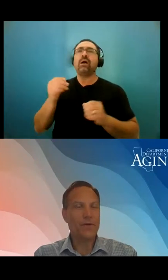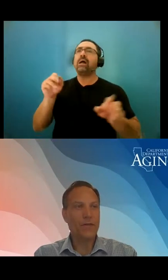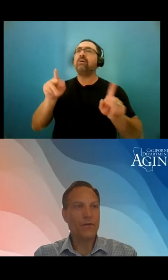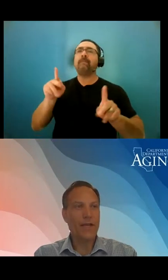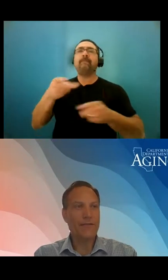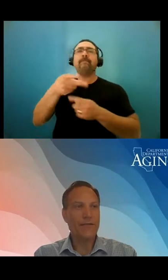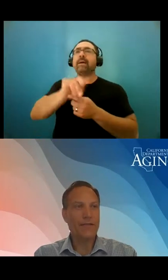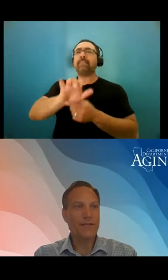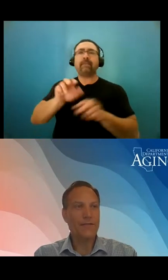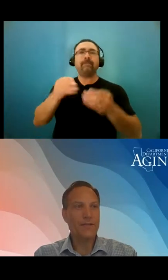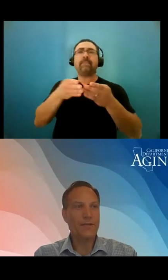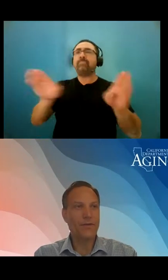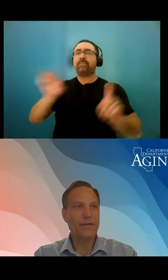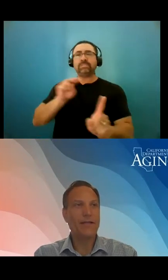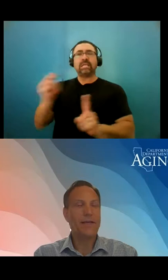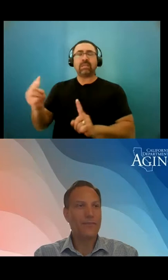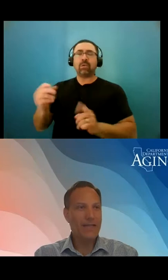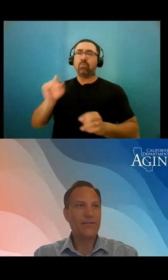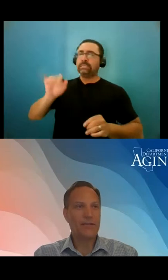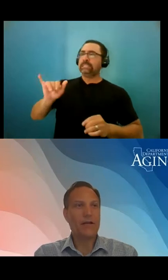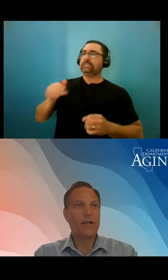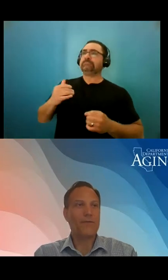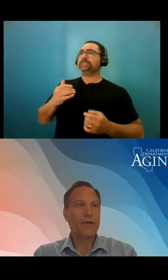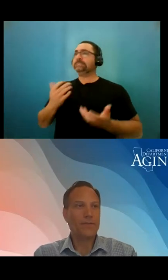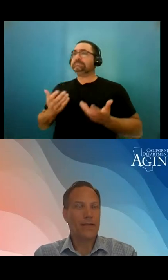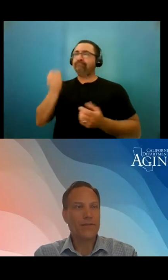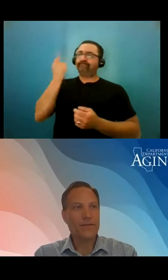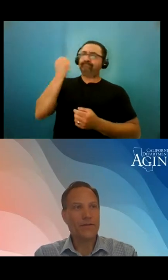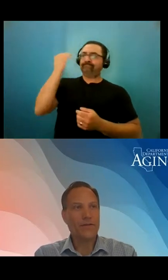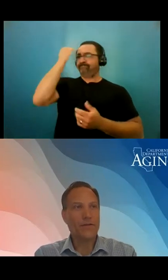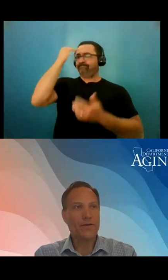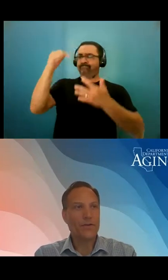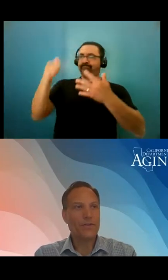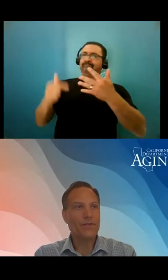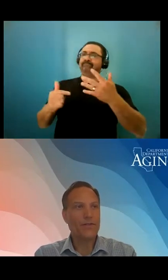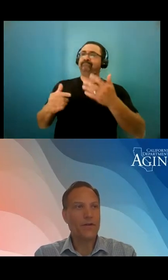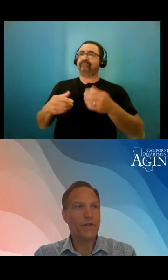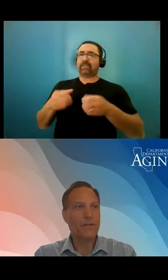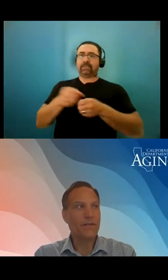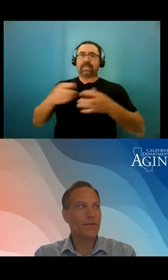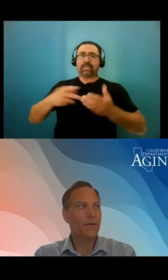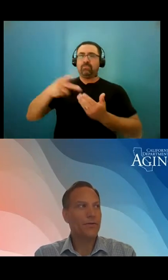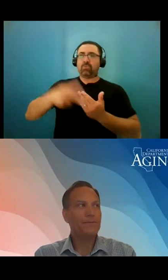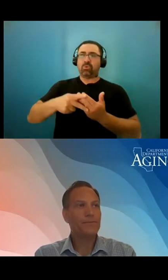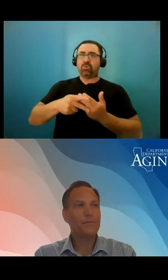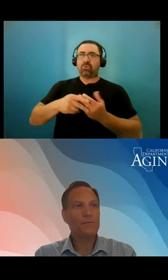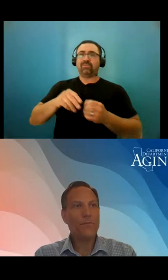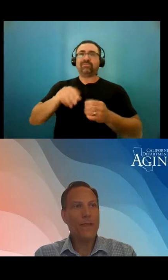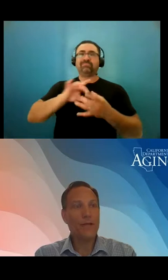initiatives and what we really have to be sensitive to in messaging all of our expansions and all of our programs to our